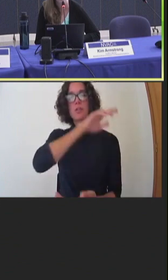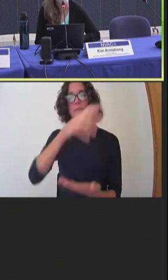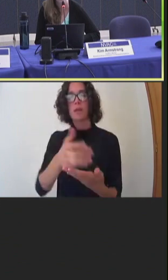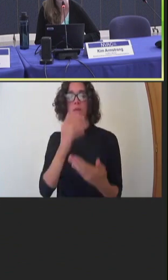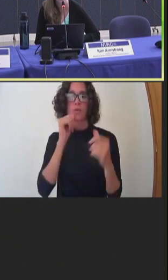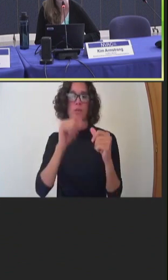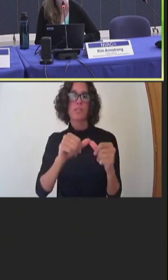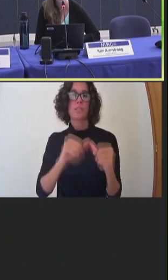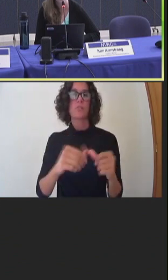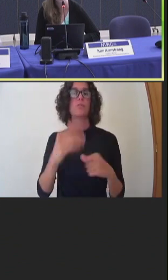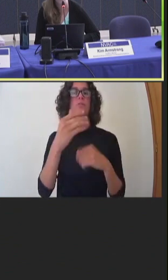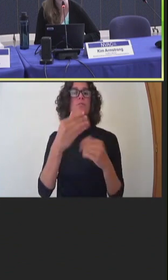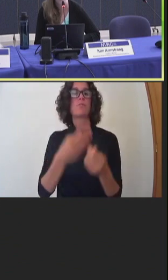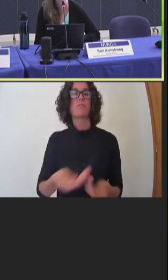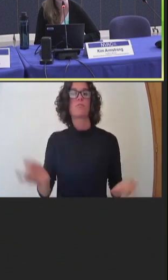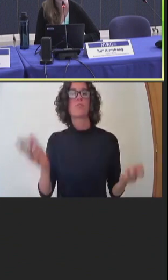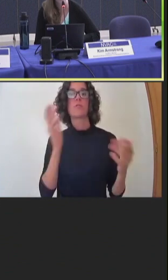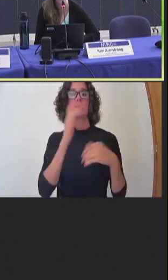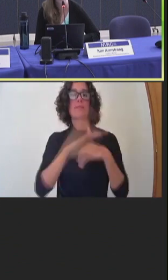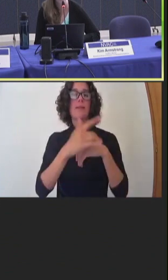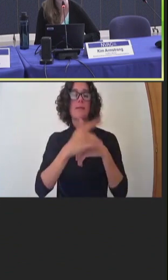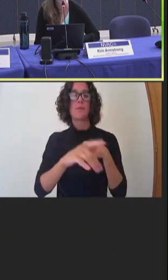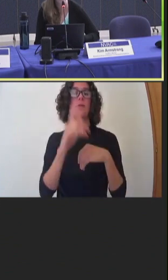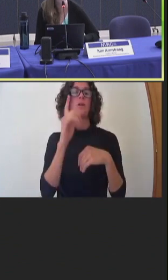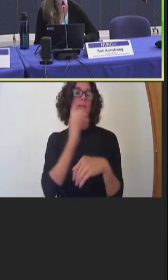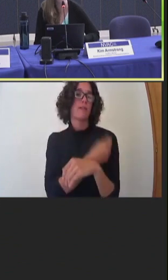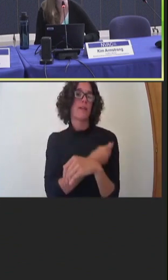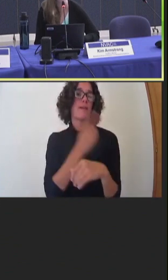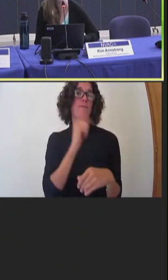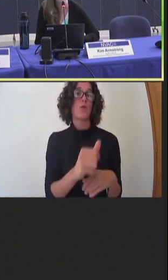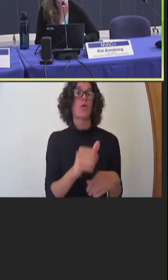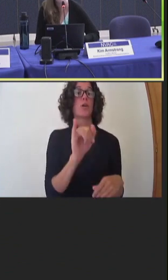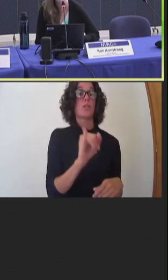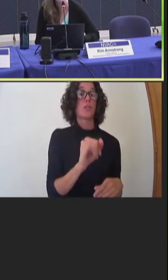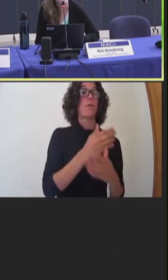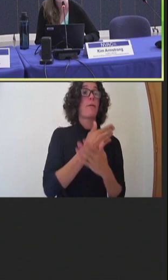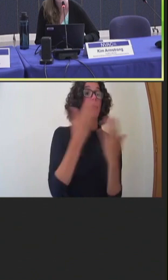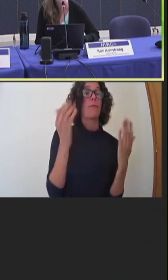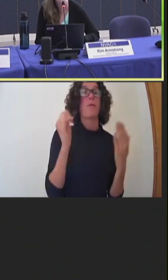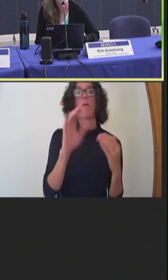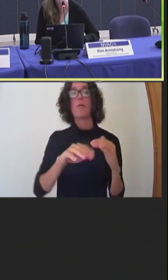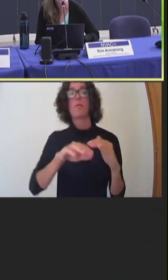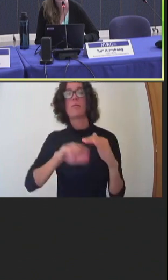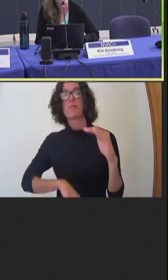vaccine available for uninsured and underinsured individuals in the United States.